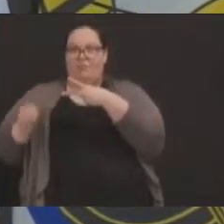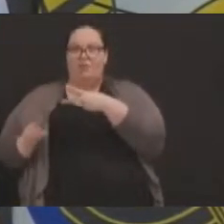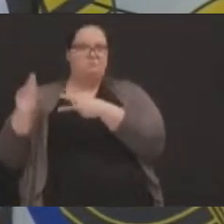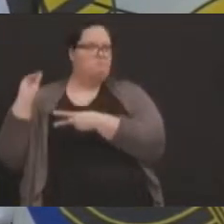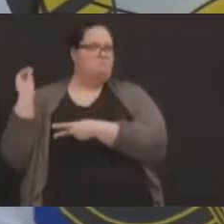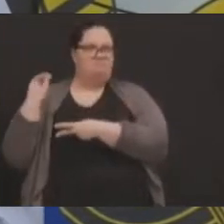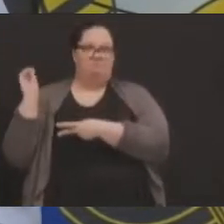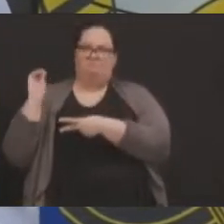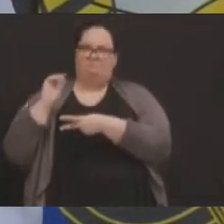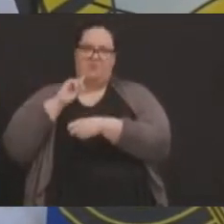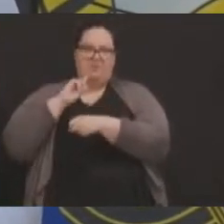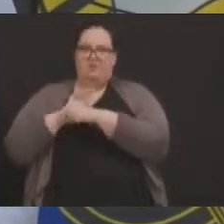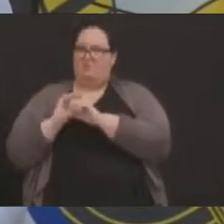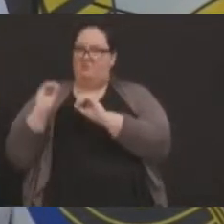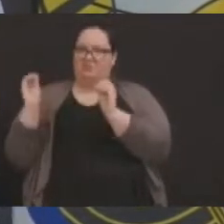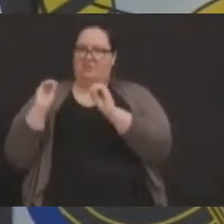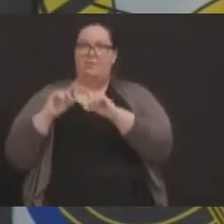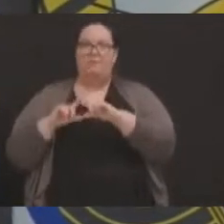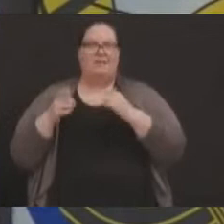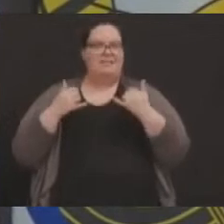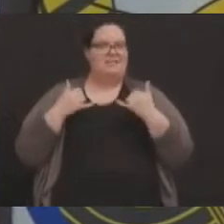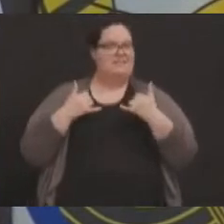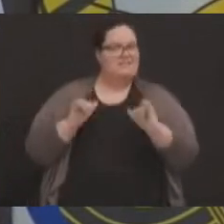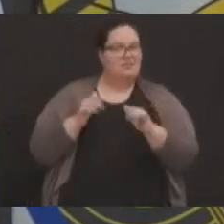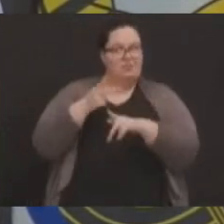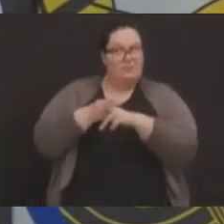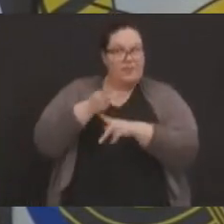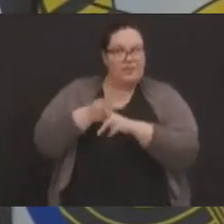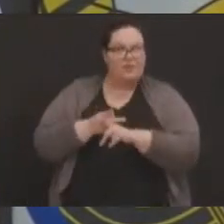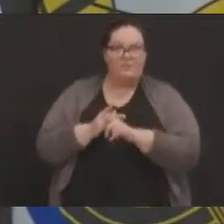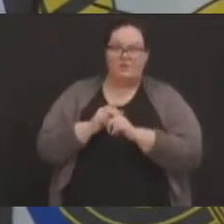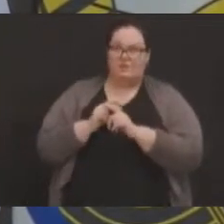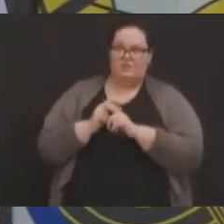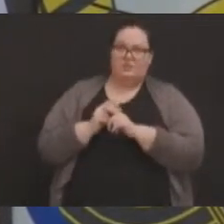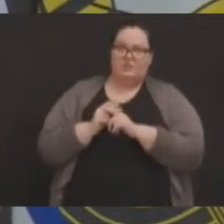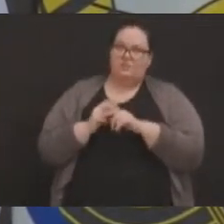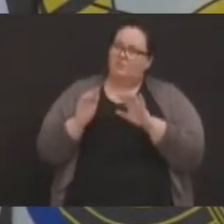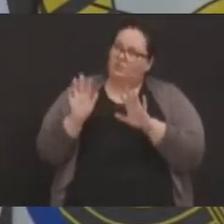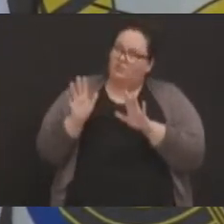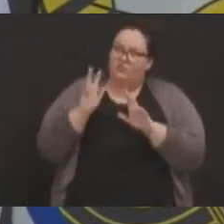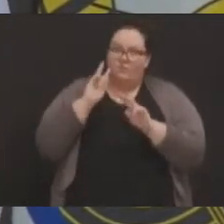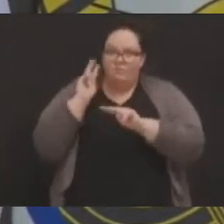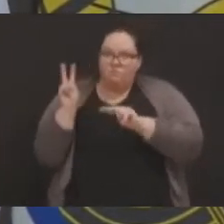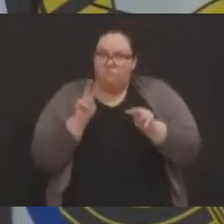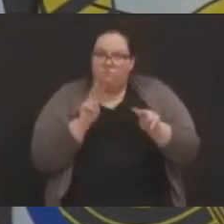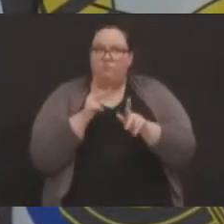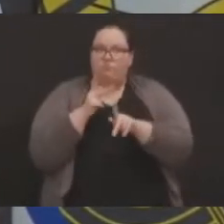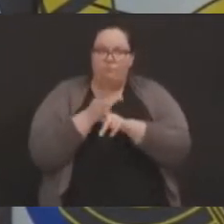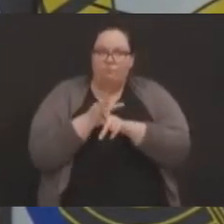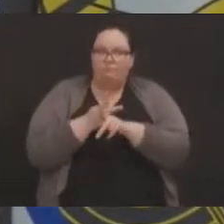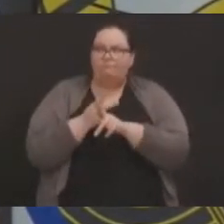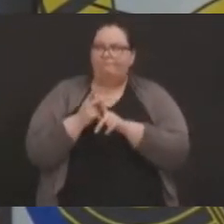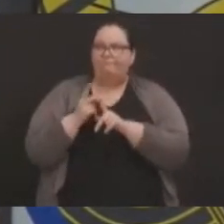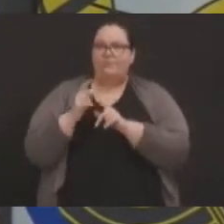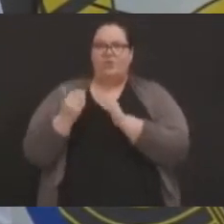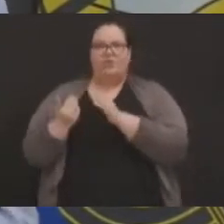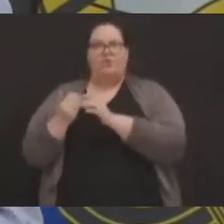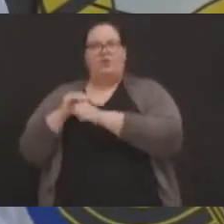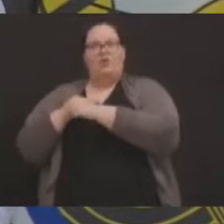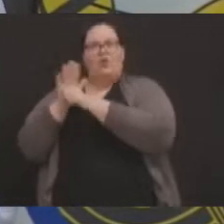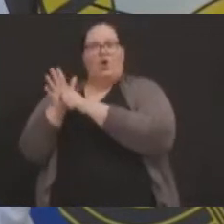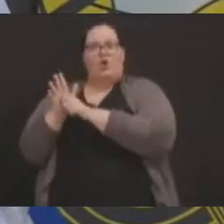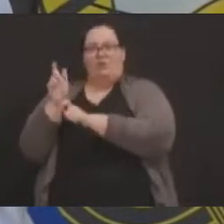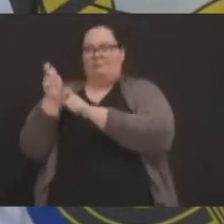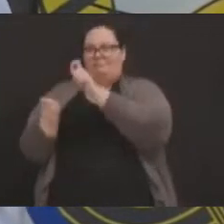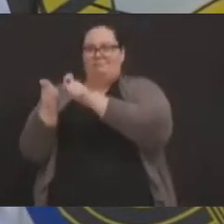COVID-19 version of the virus. And we will be learning, just like we learned about the variants that are circulating in New Brunswick right now, not variants,